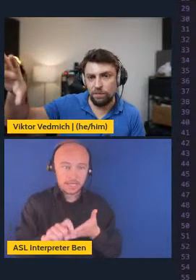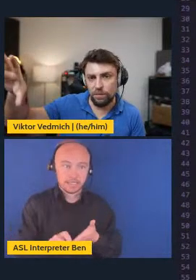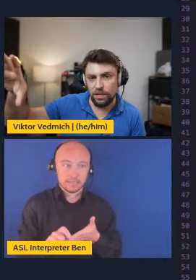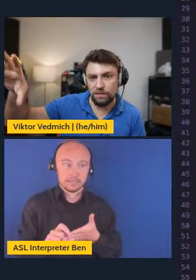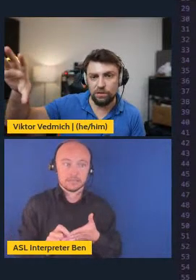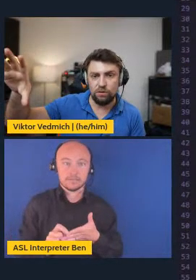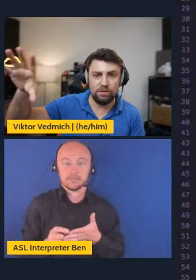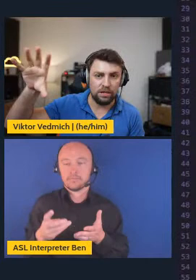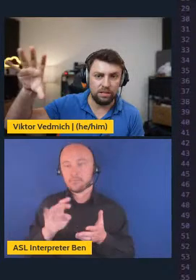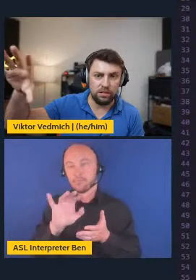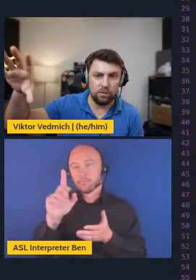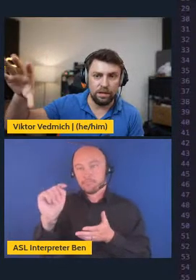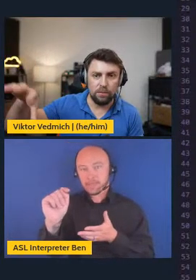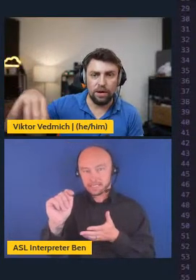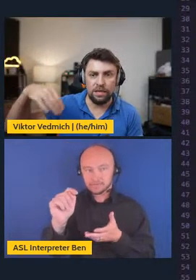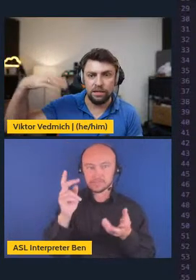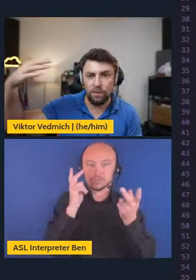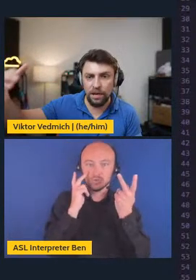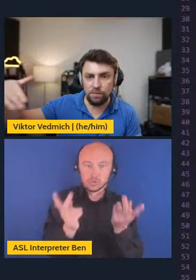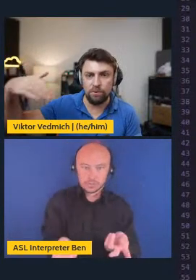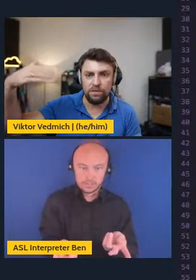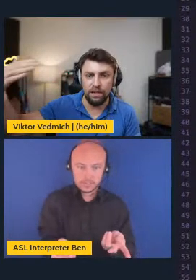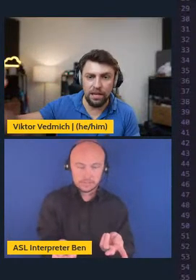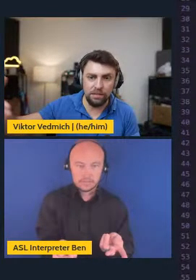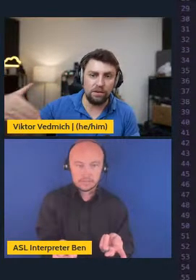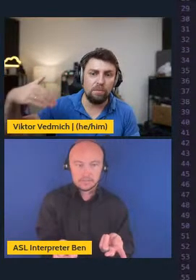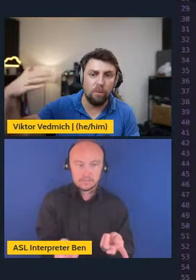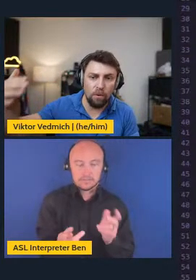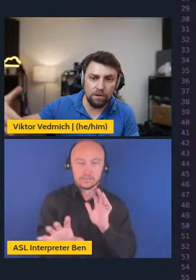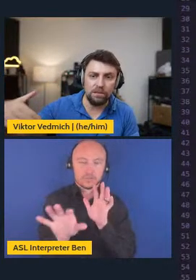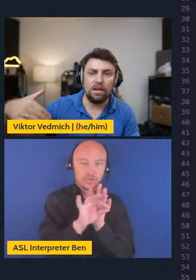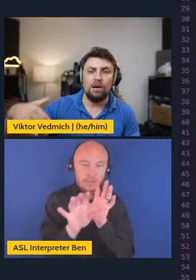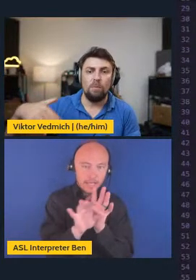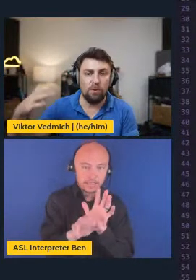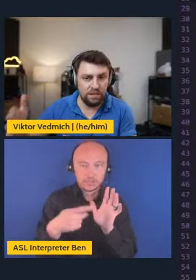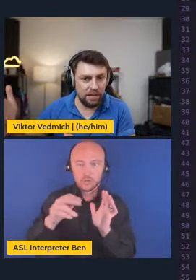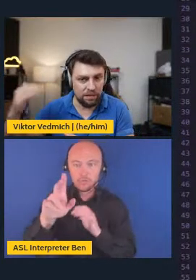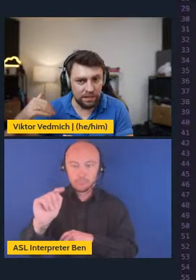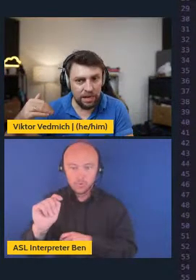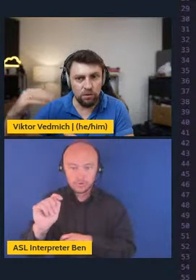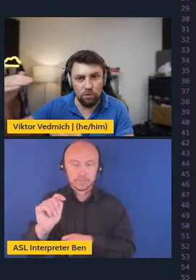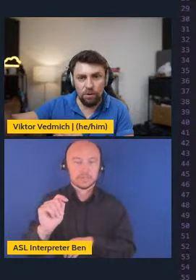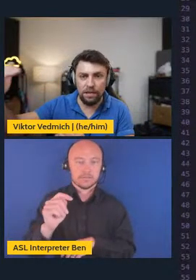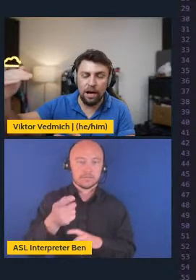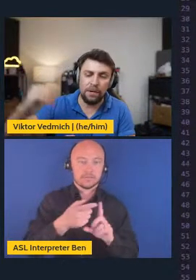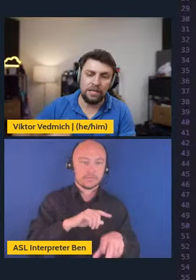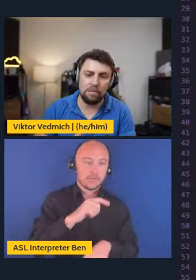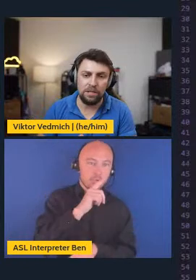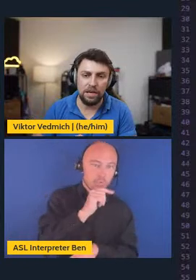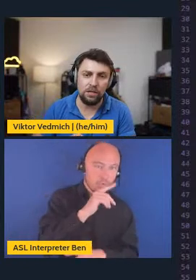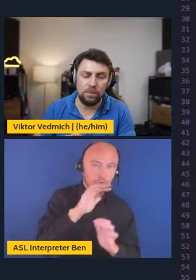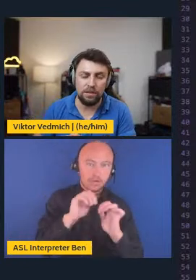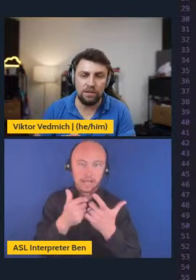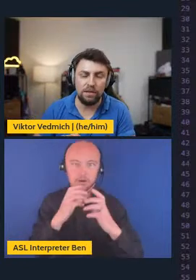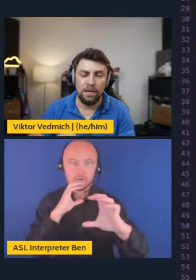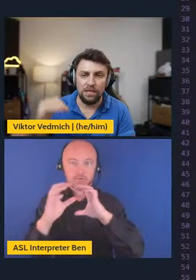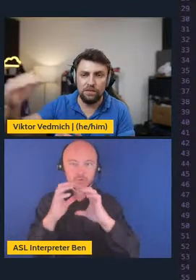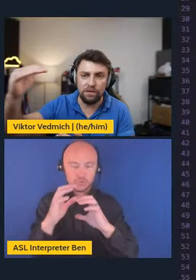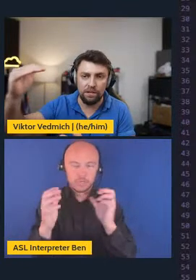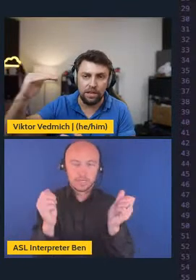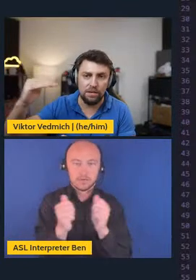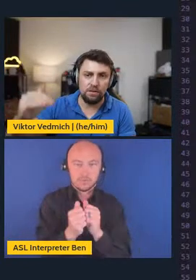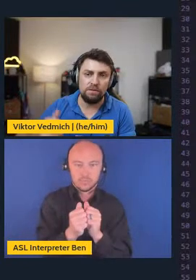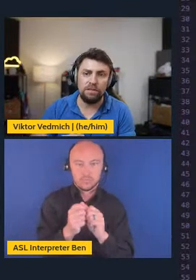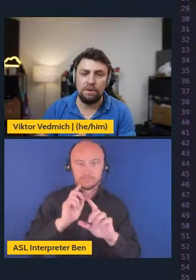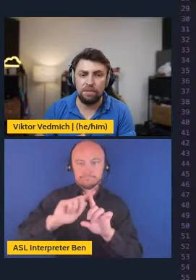manifest perspective, it looks like in this way, where ingress, port selector, port selector, again, who and how can communicate with